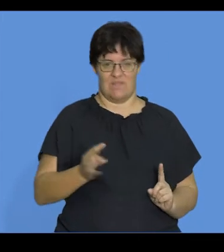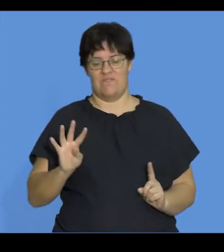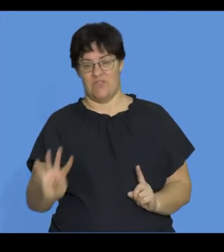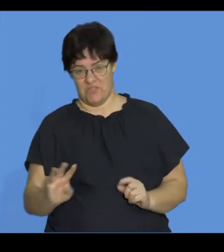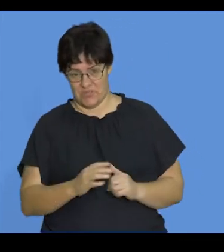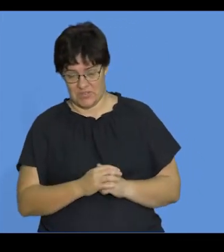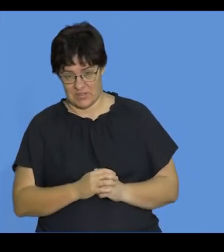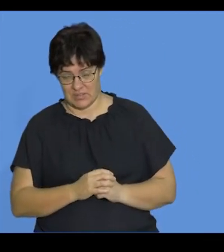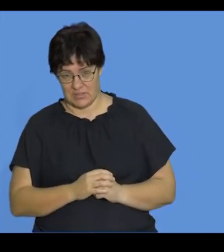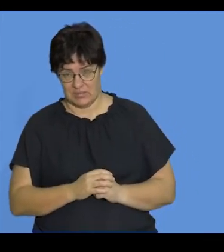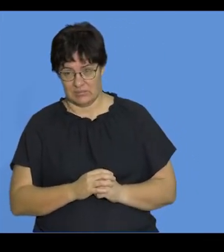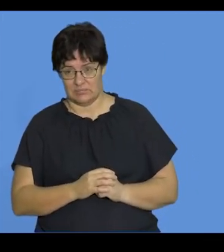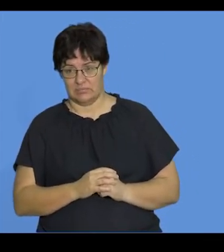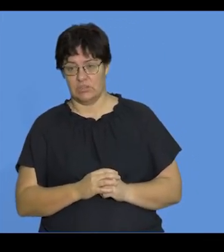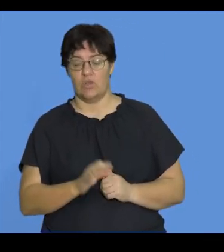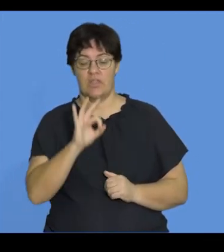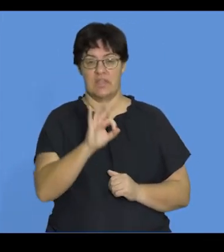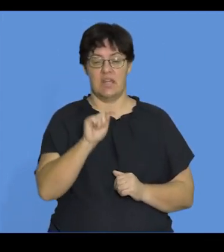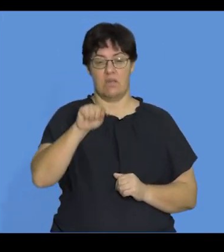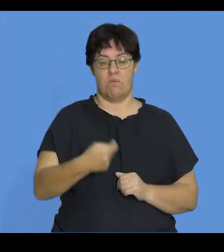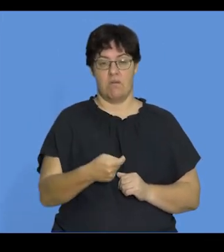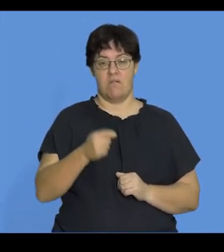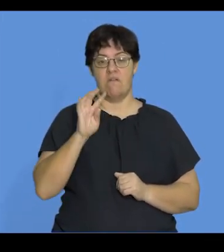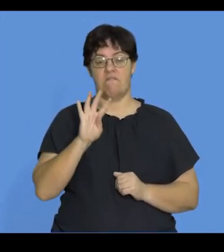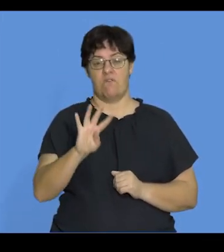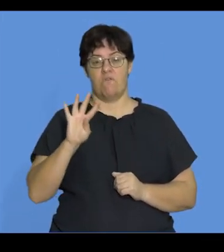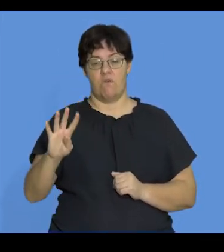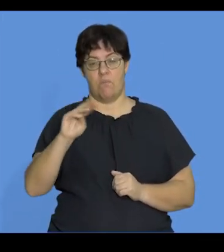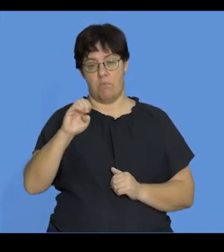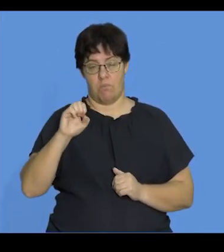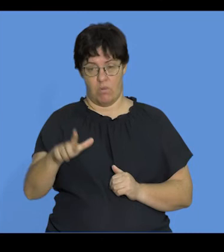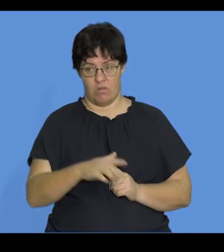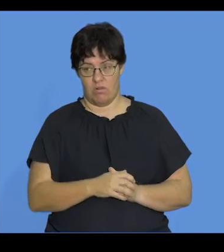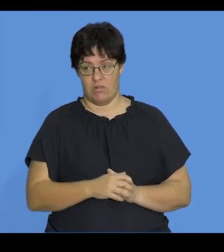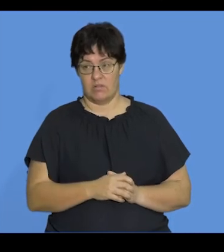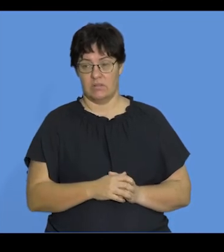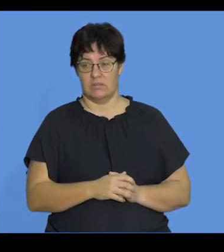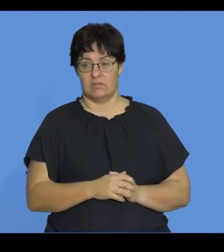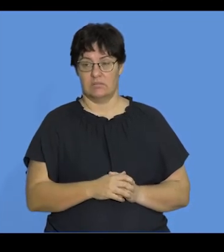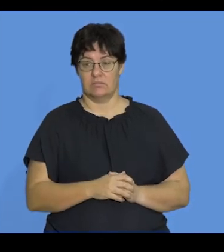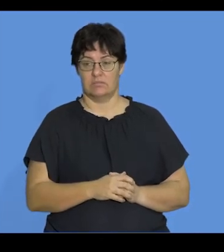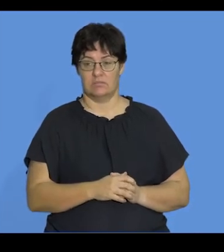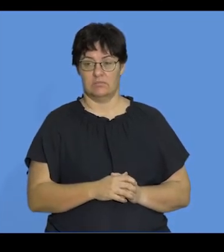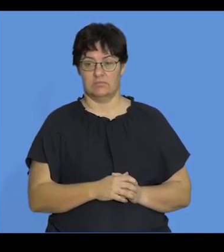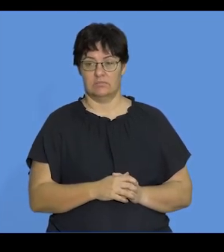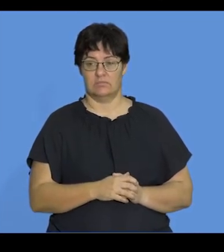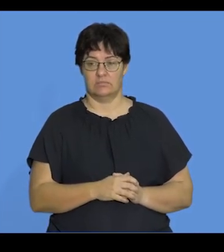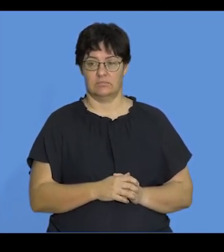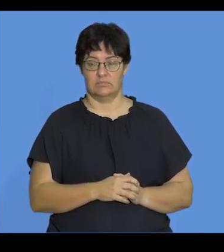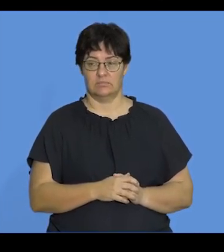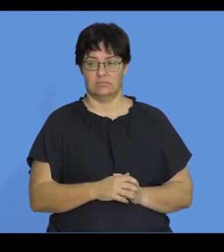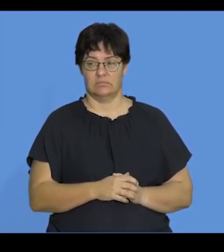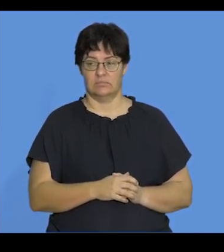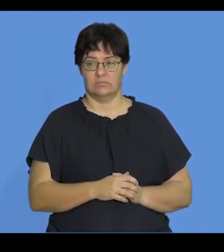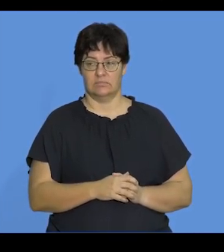that's, we get a decimal fraction of 3.44 moles, right? So this will produce